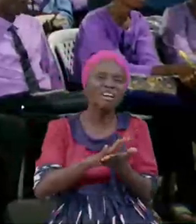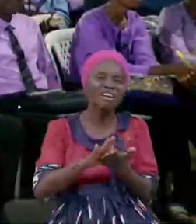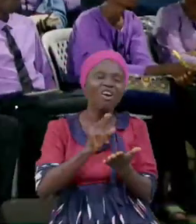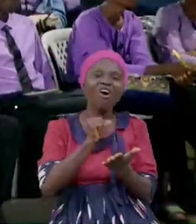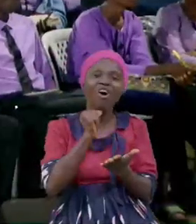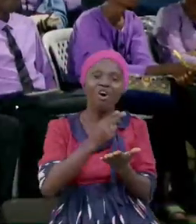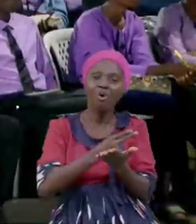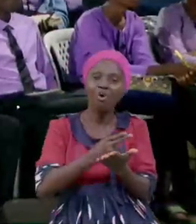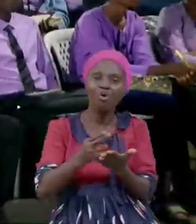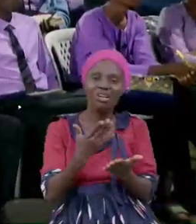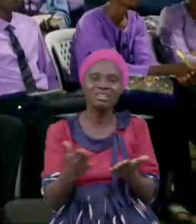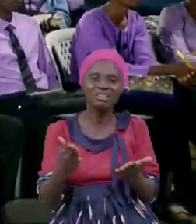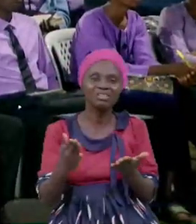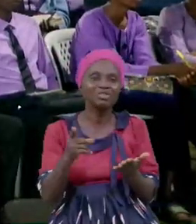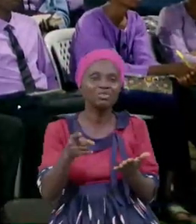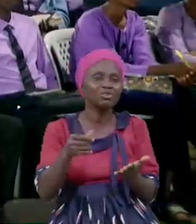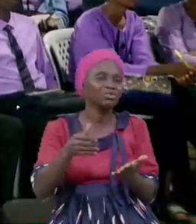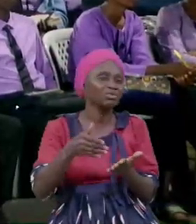Tell me.